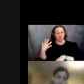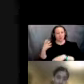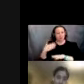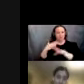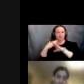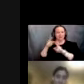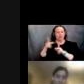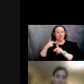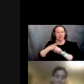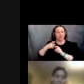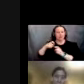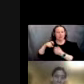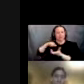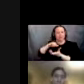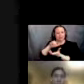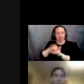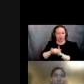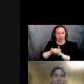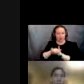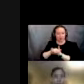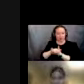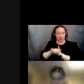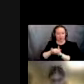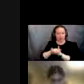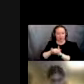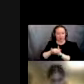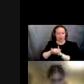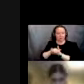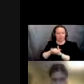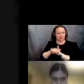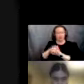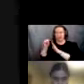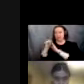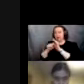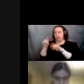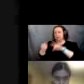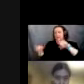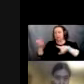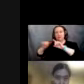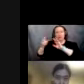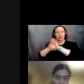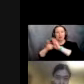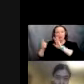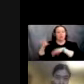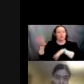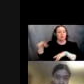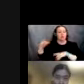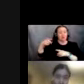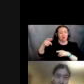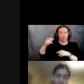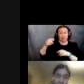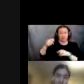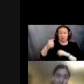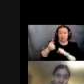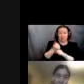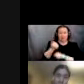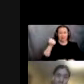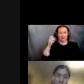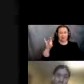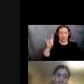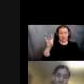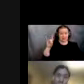intermarrying, with states having all kinds of laws. The first one in 1880 was